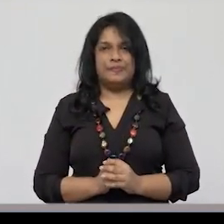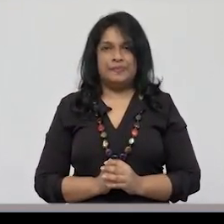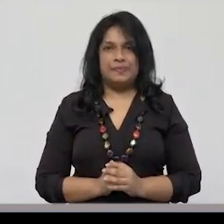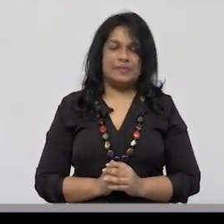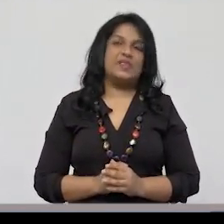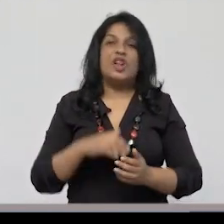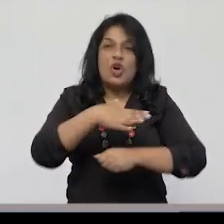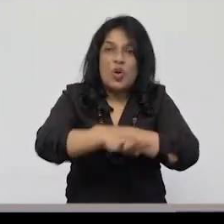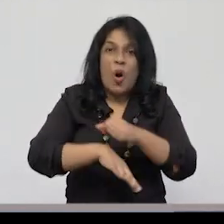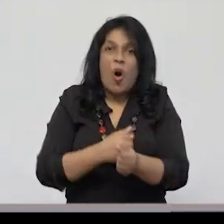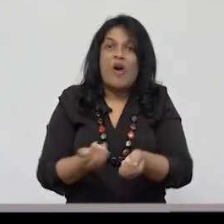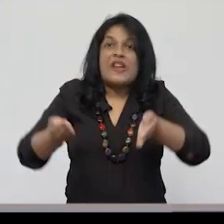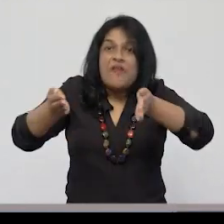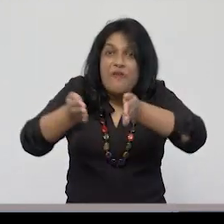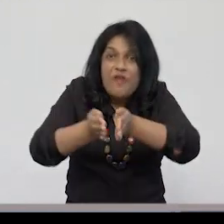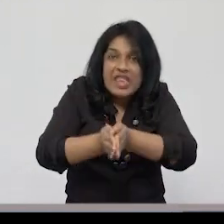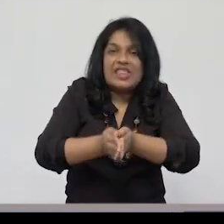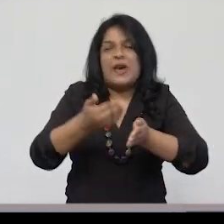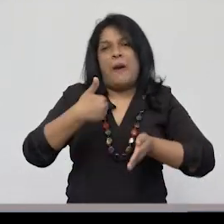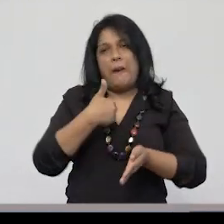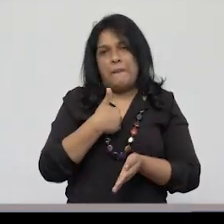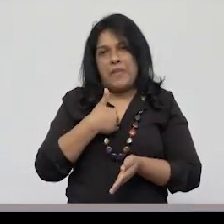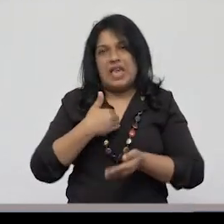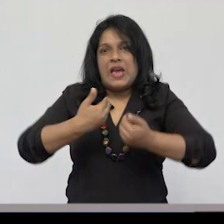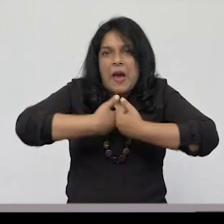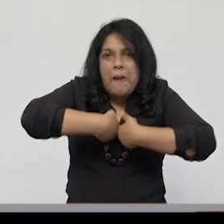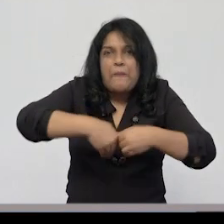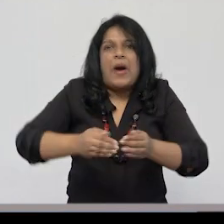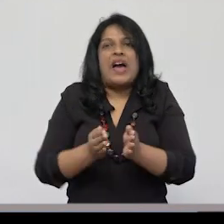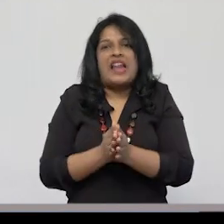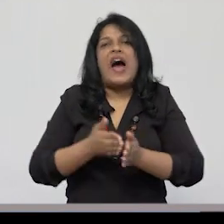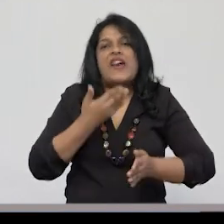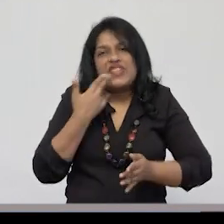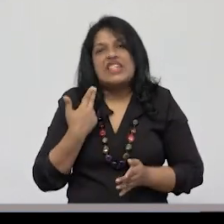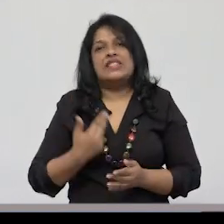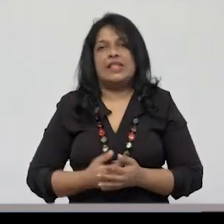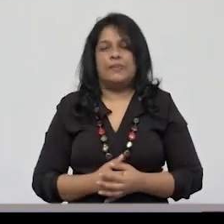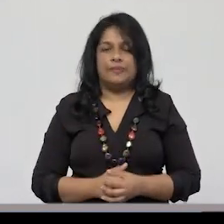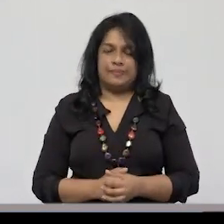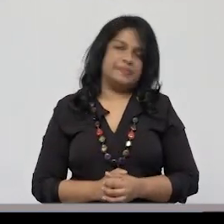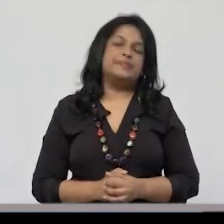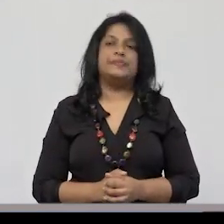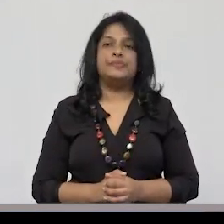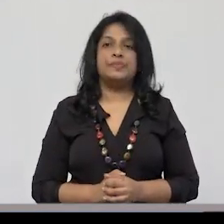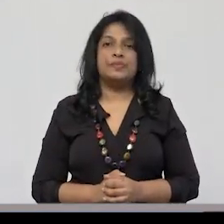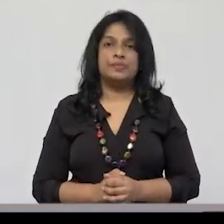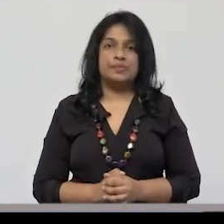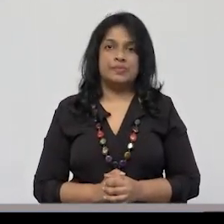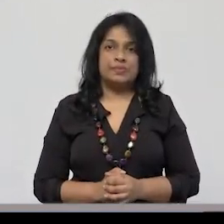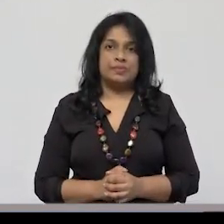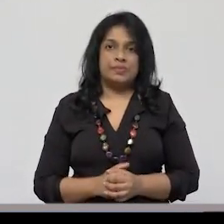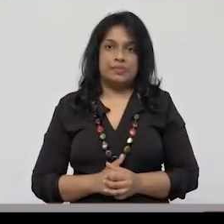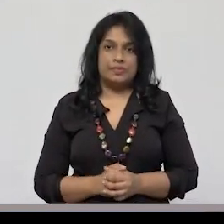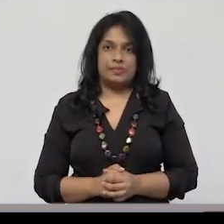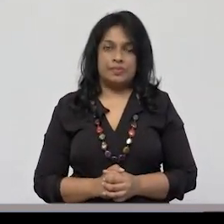situation, the hope was lost. How can he pull it alone? And he committed suicide. So many cases